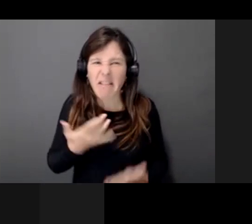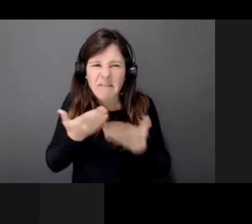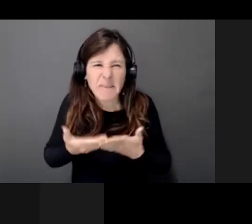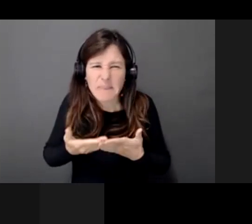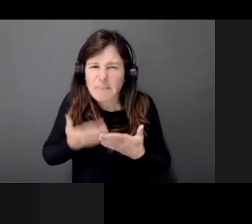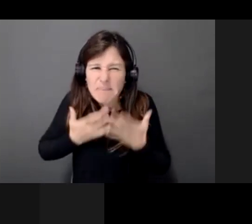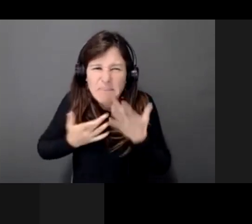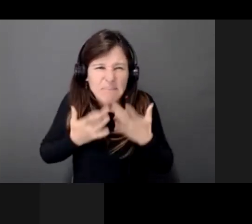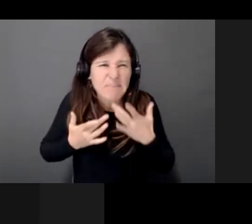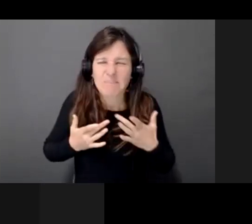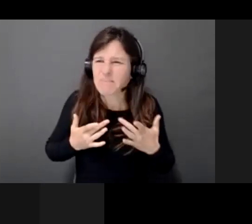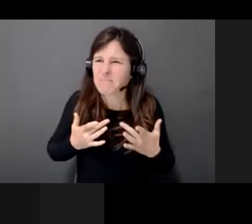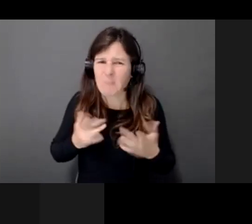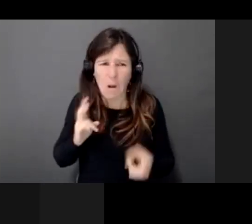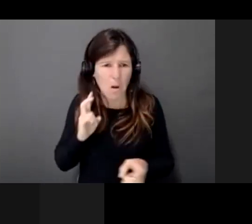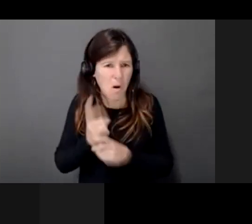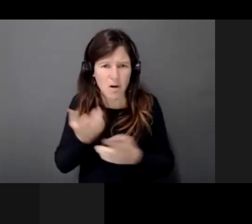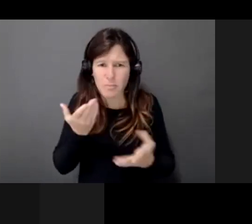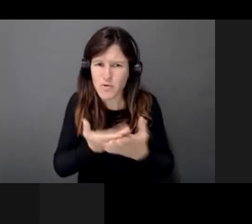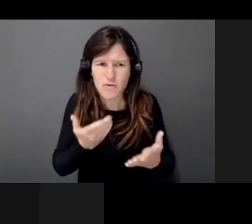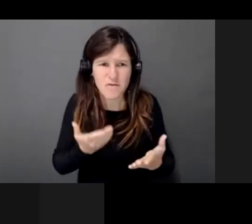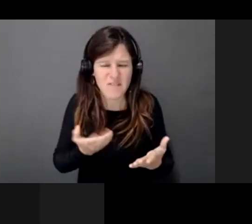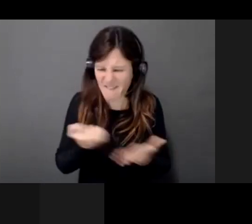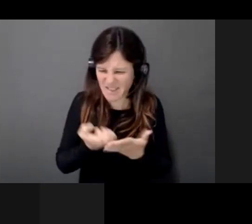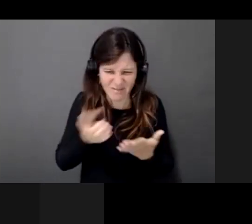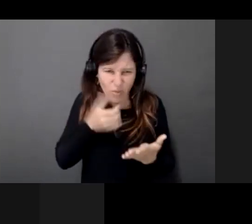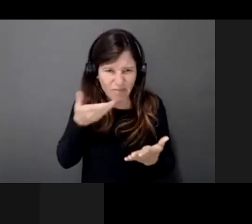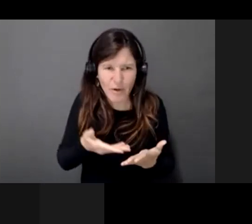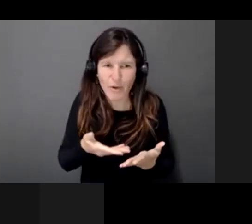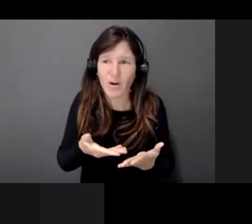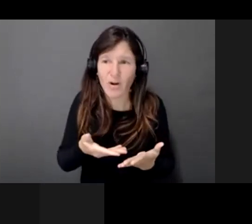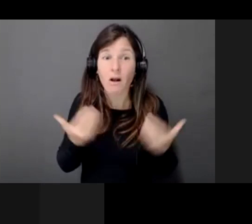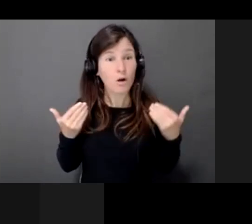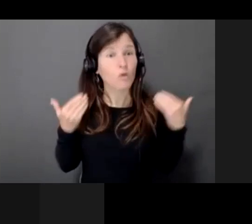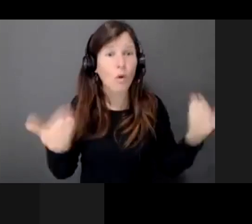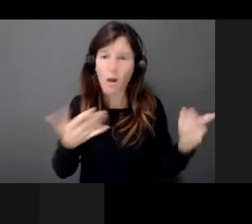happens, we just don't have the evidence, we cannot continue the prosecution.